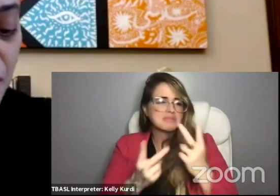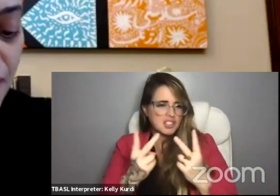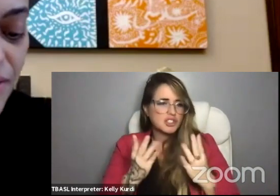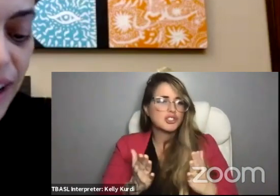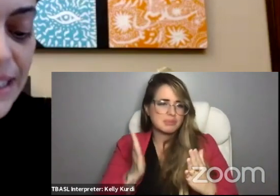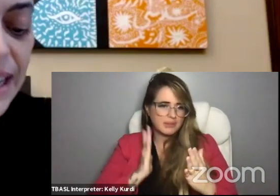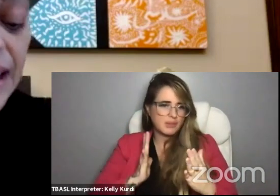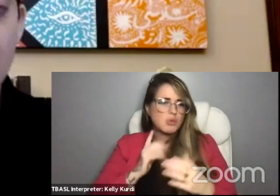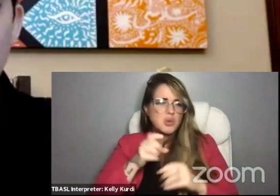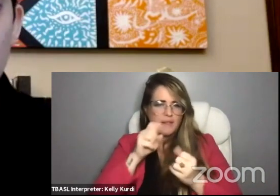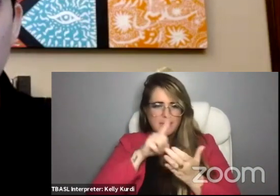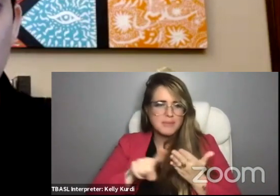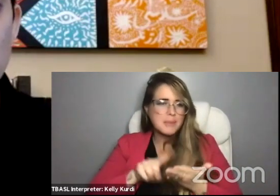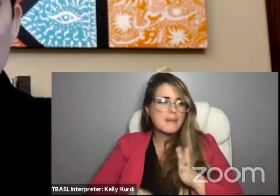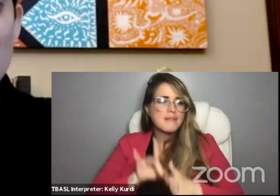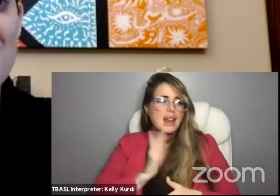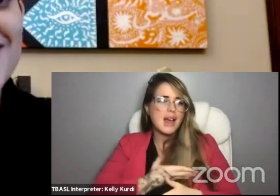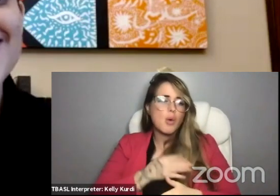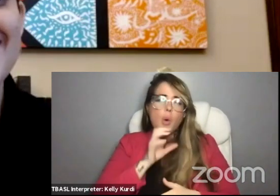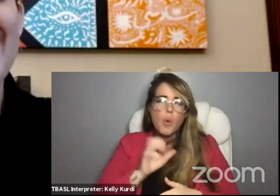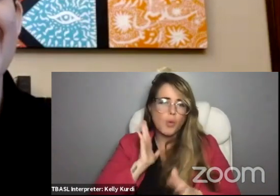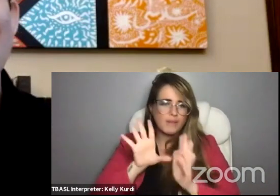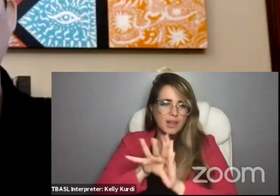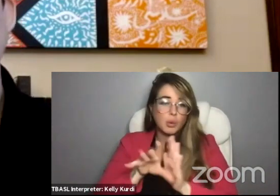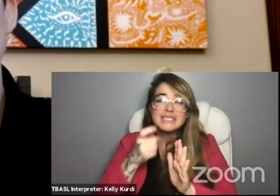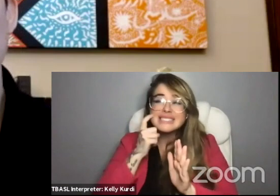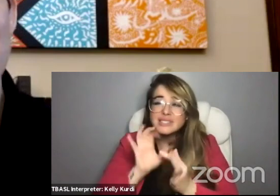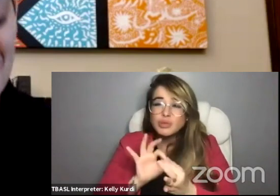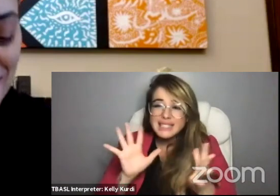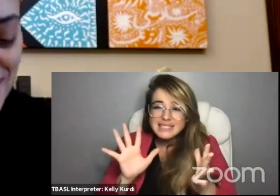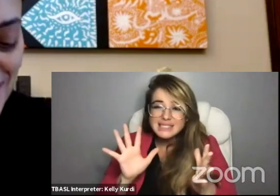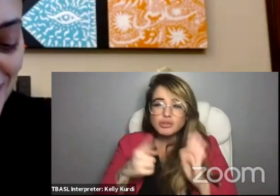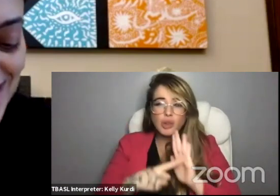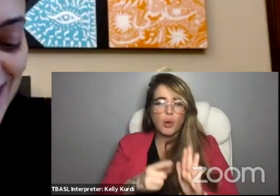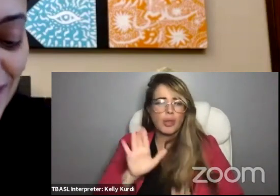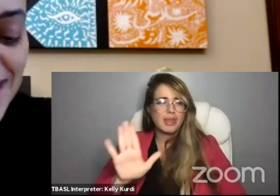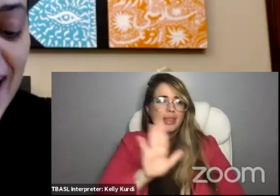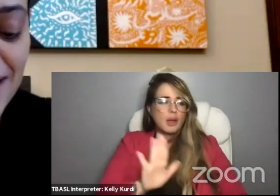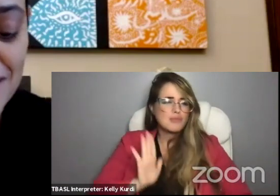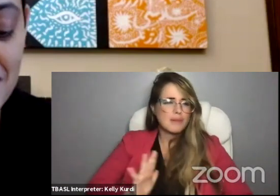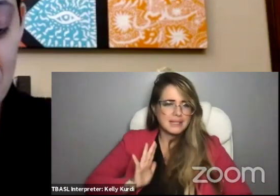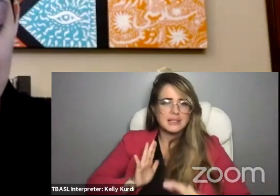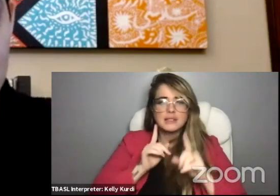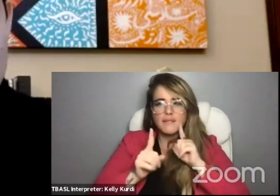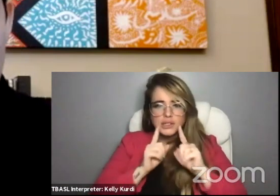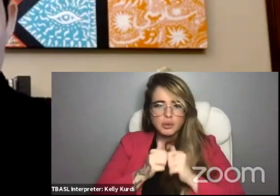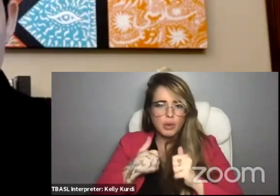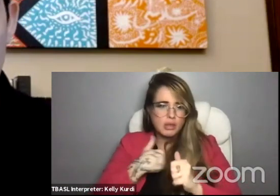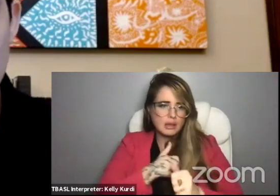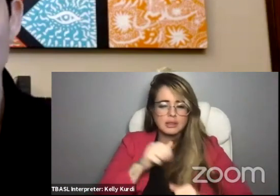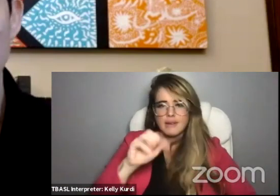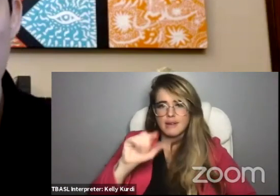series, and you can find the videos just released today of their conversations at